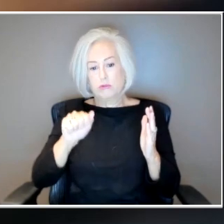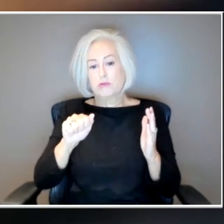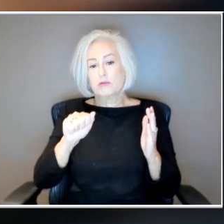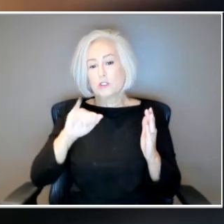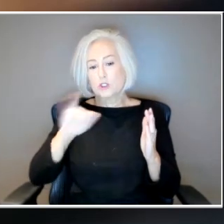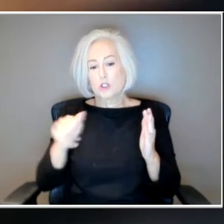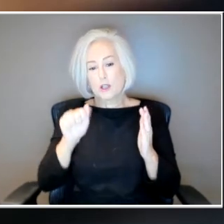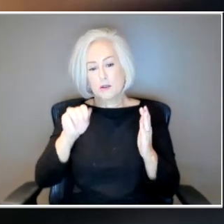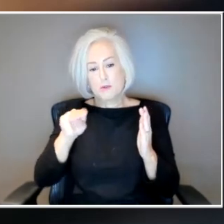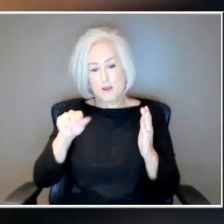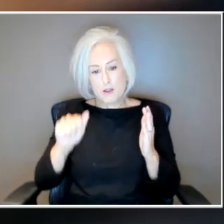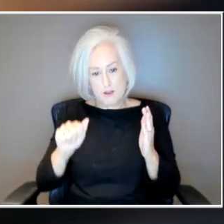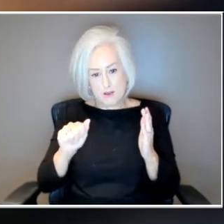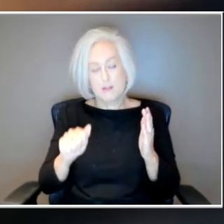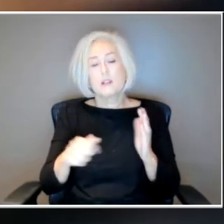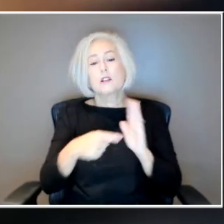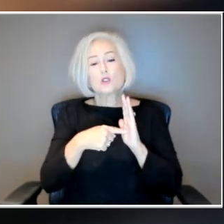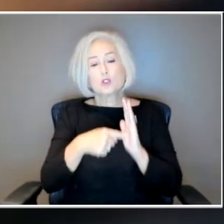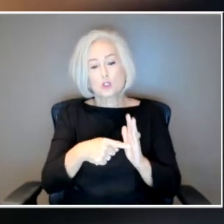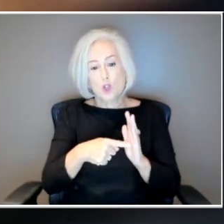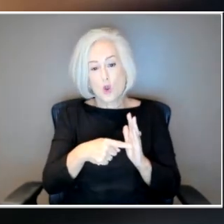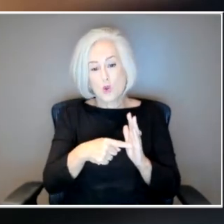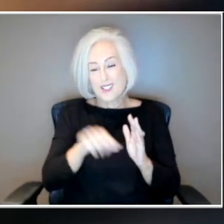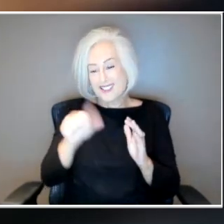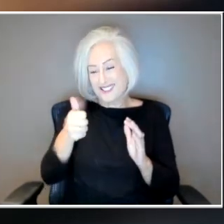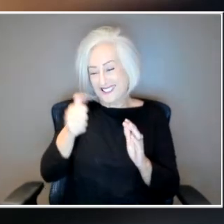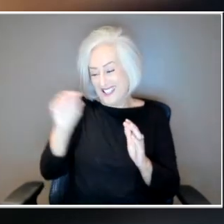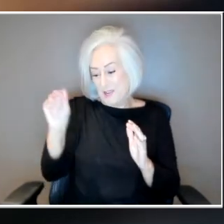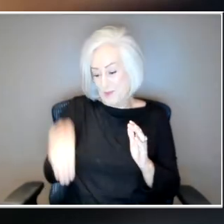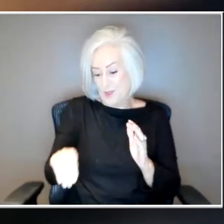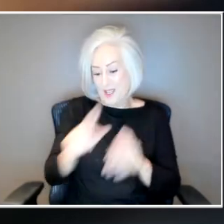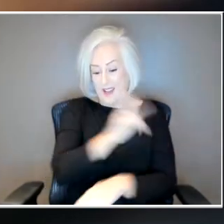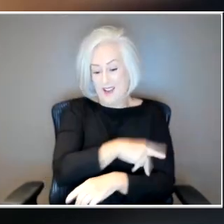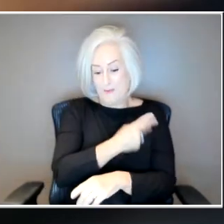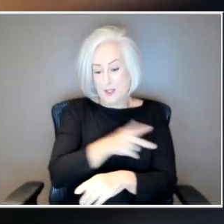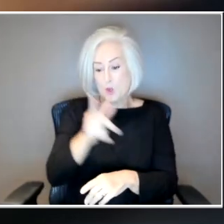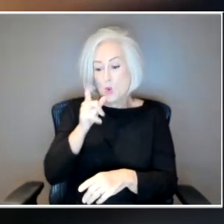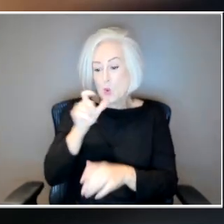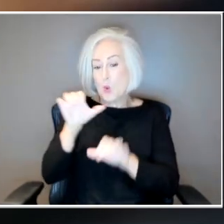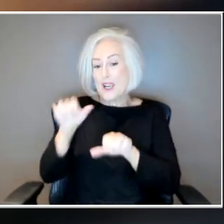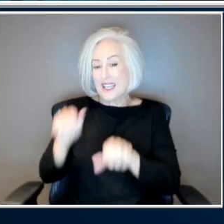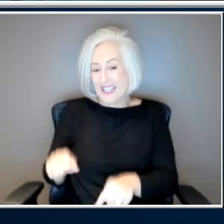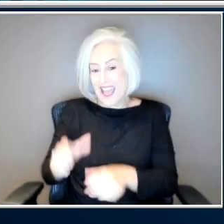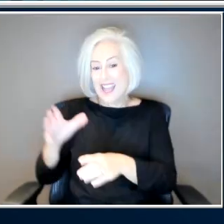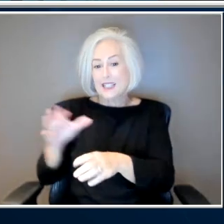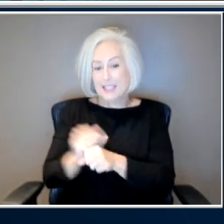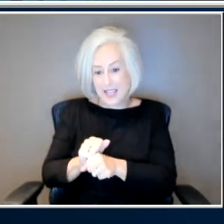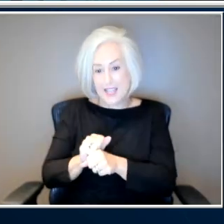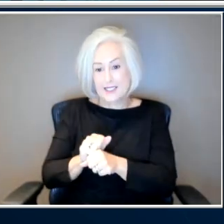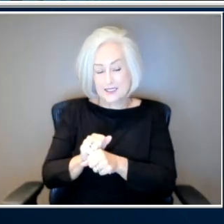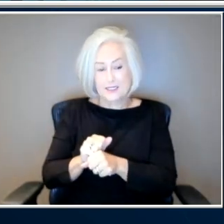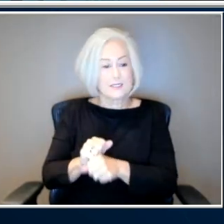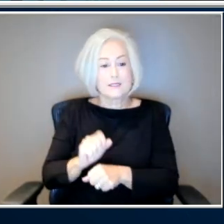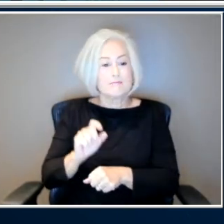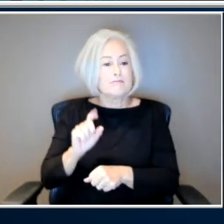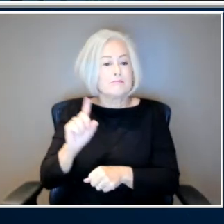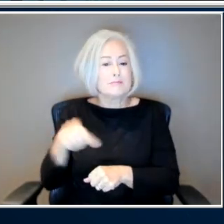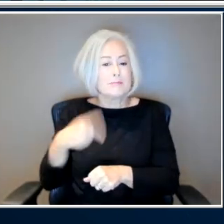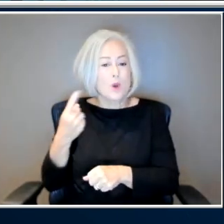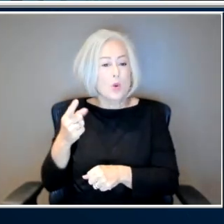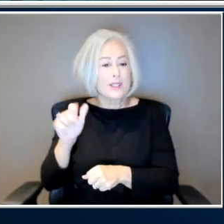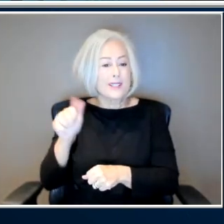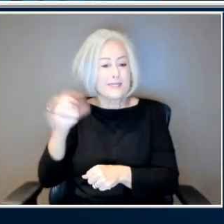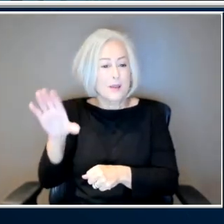patients nationally who are eligible for these low-dose lung cancer screening CTs actually get them. Dr. Reddy, always great to have you on to share